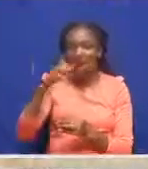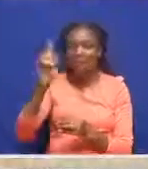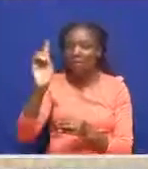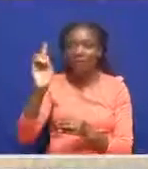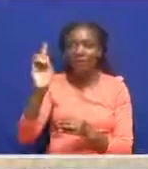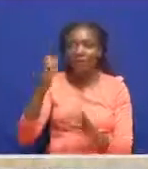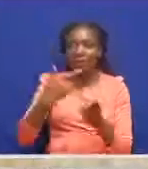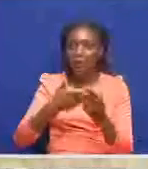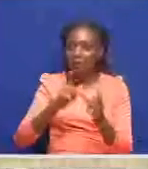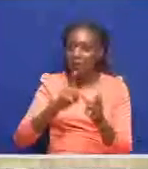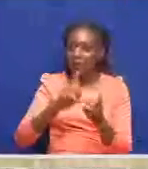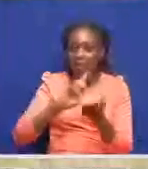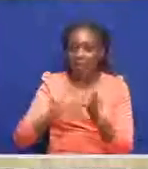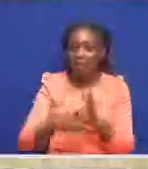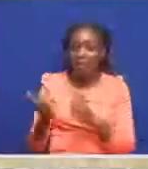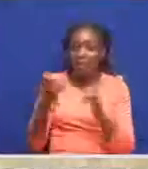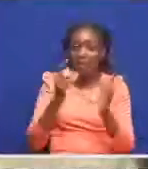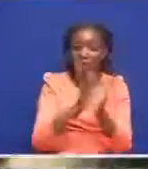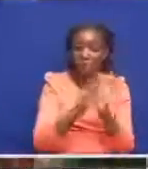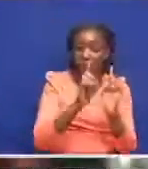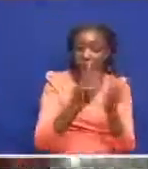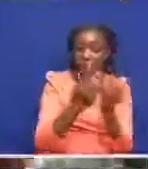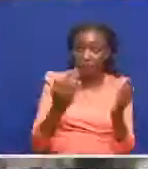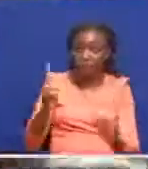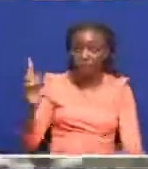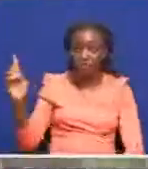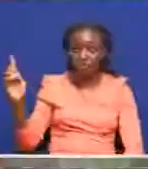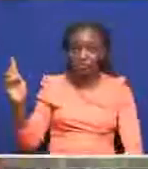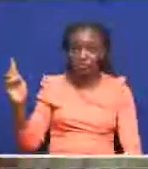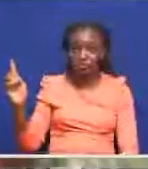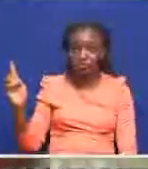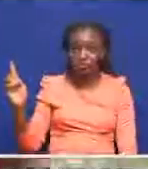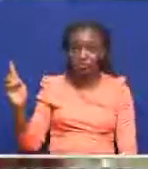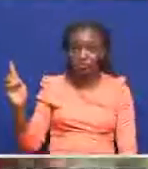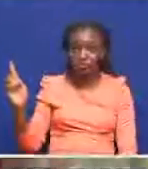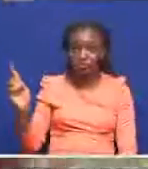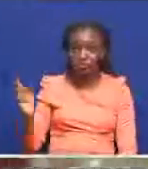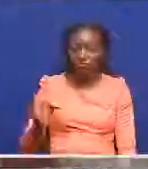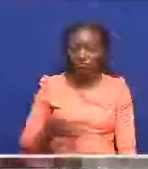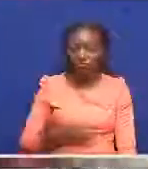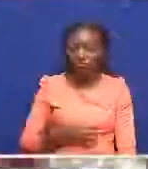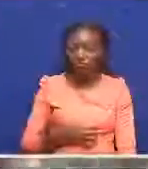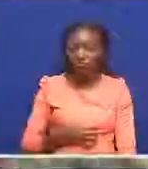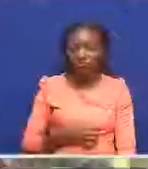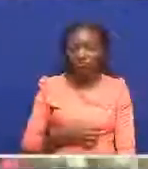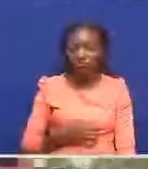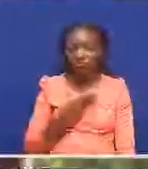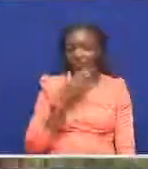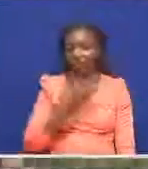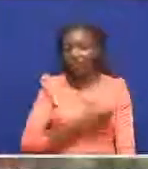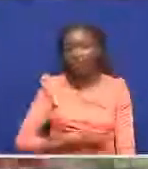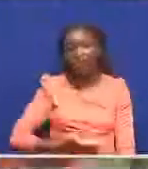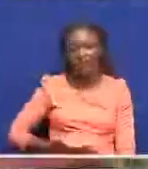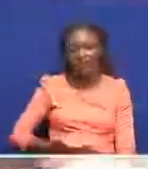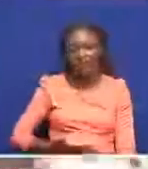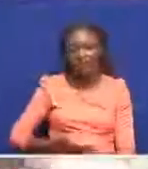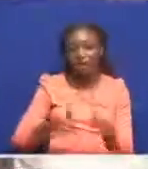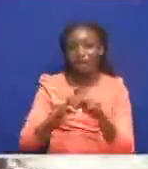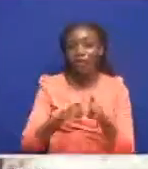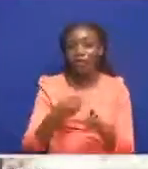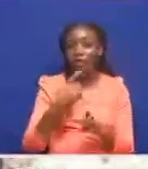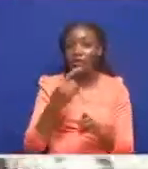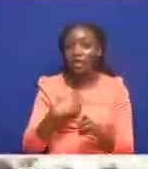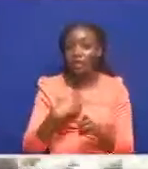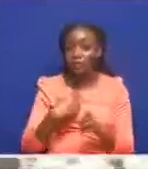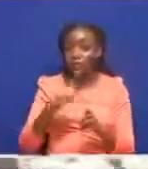he surfaces with a bunch of firewood and seems malnourished. Gibbon tells me that he is a firstborn